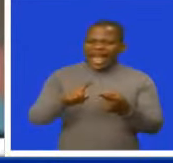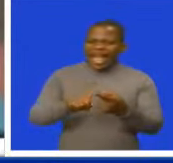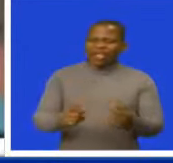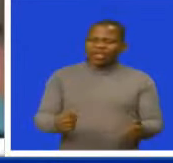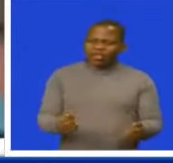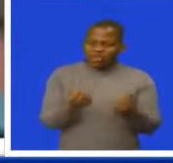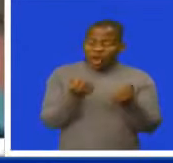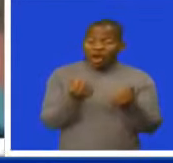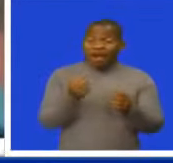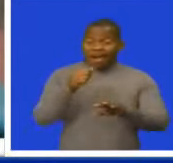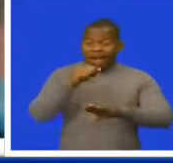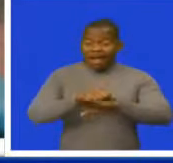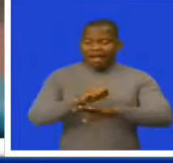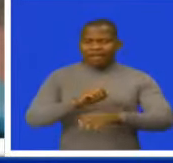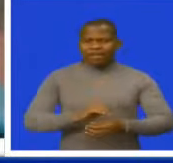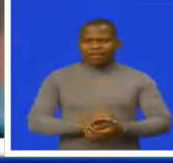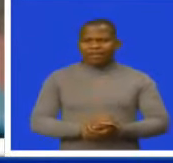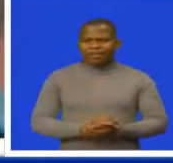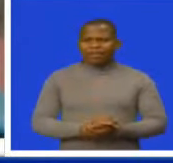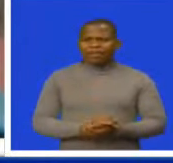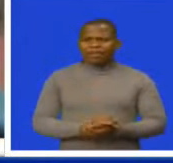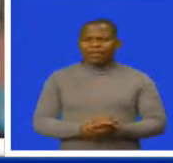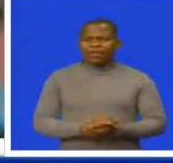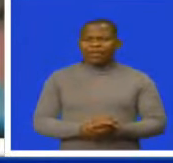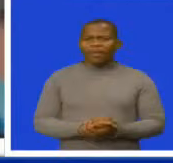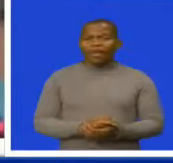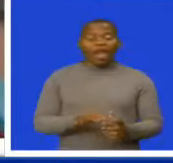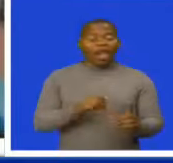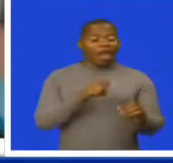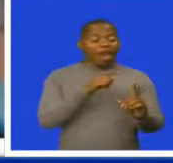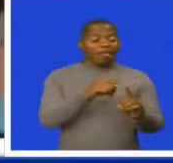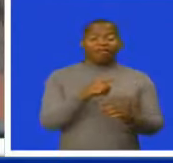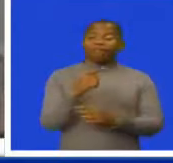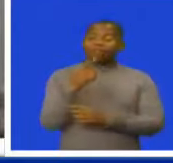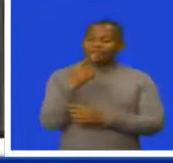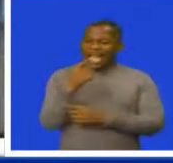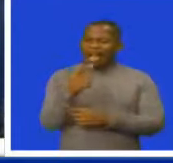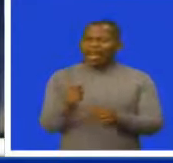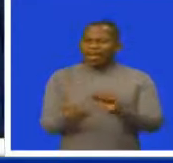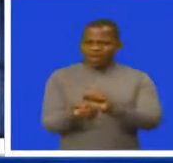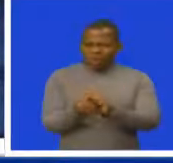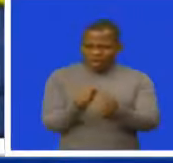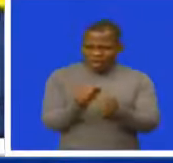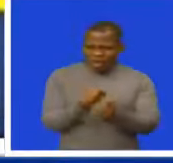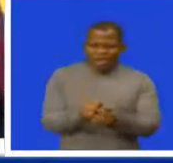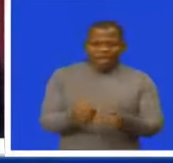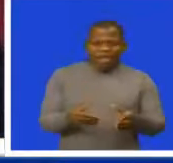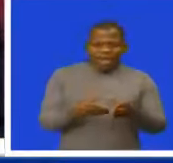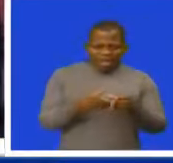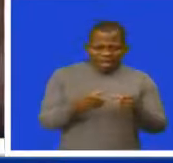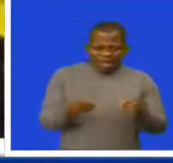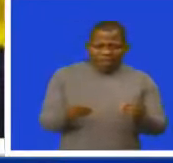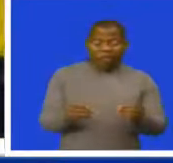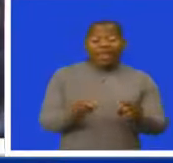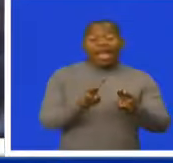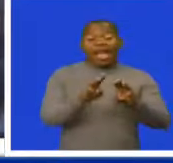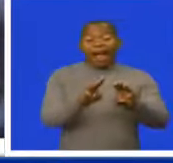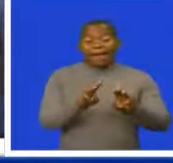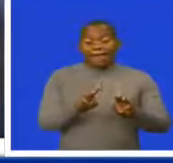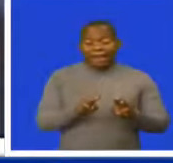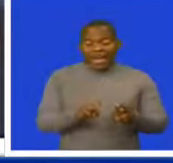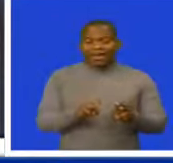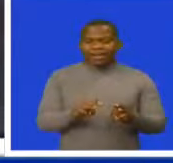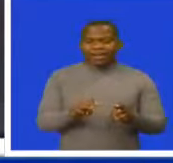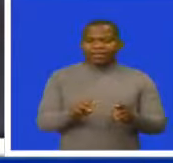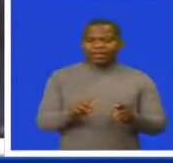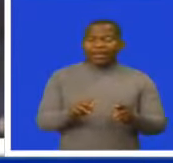esigabeni sesibili, Dlamini uthi kunetinkinga lebasatilungisa letifaka ikhathi tindzawo tekudlala lo mdlalo. I